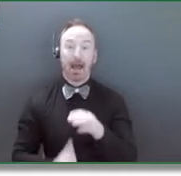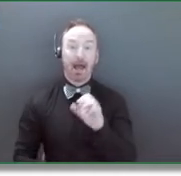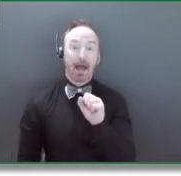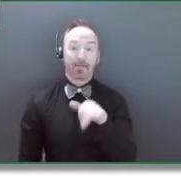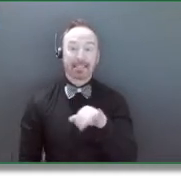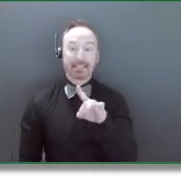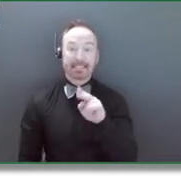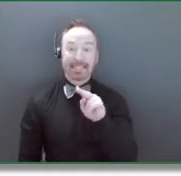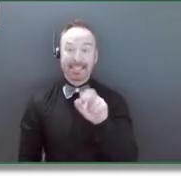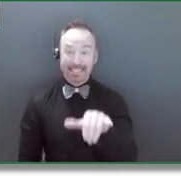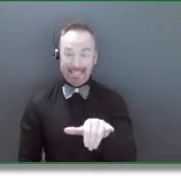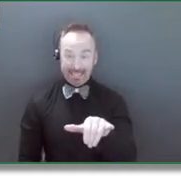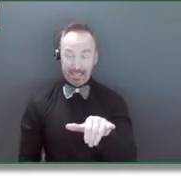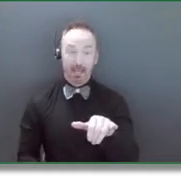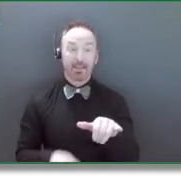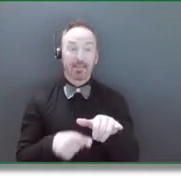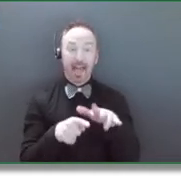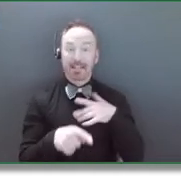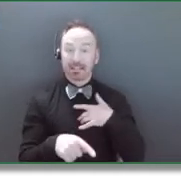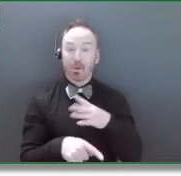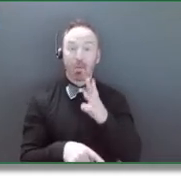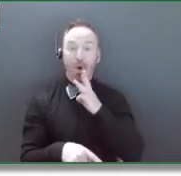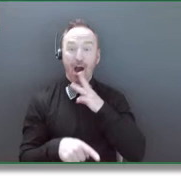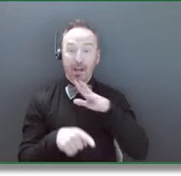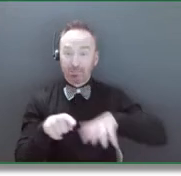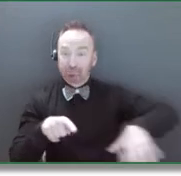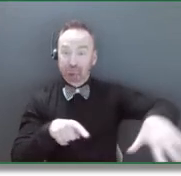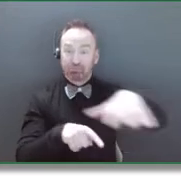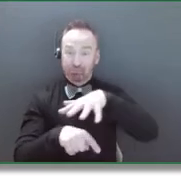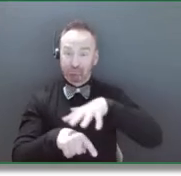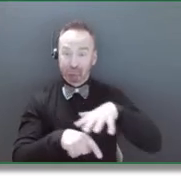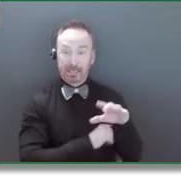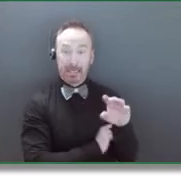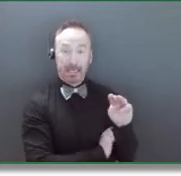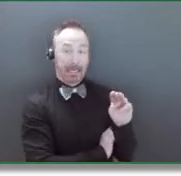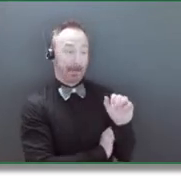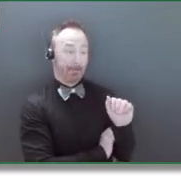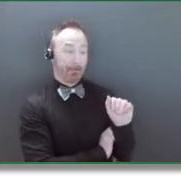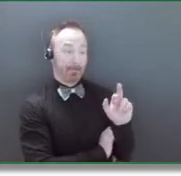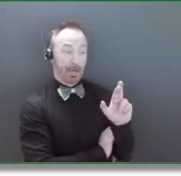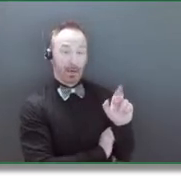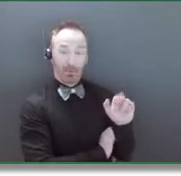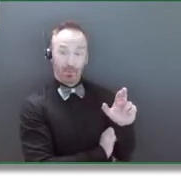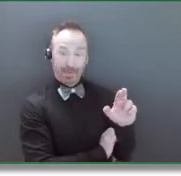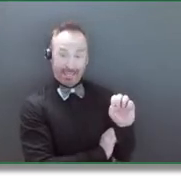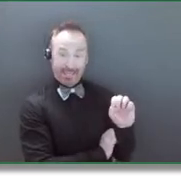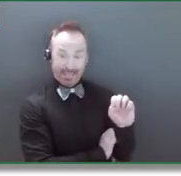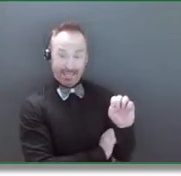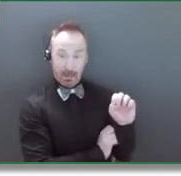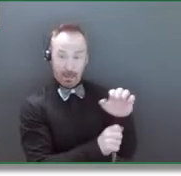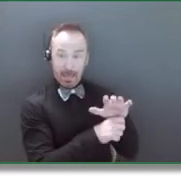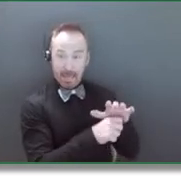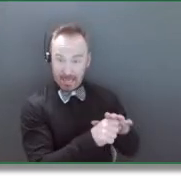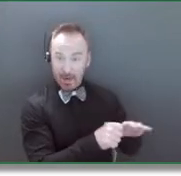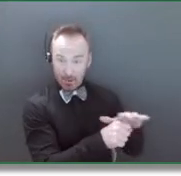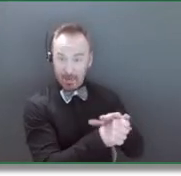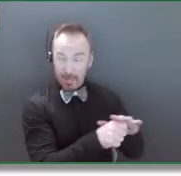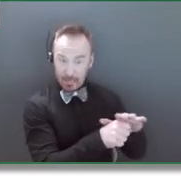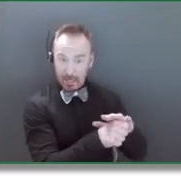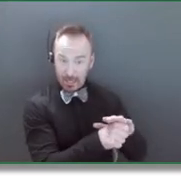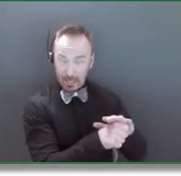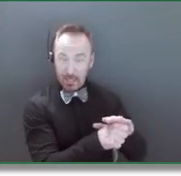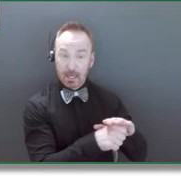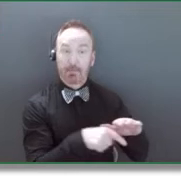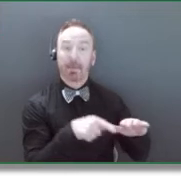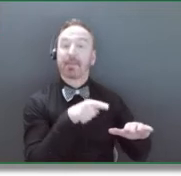marine reserve, and that marine reserve is used by an organisation